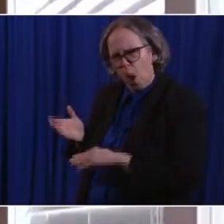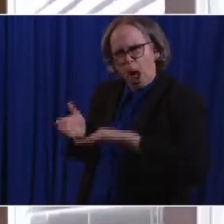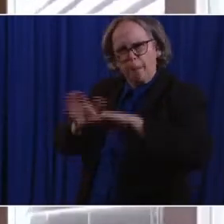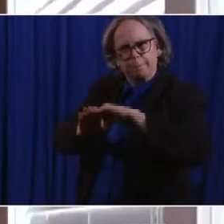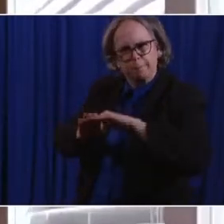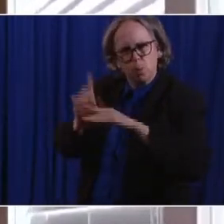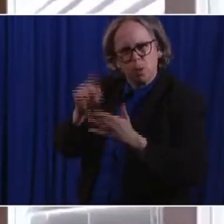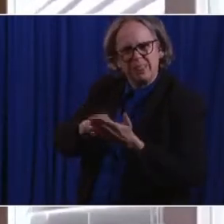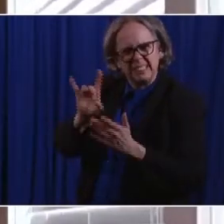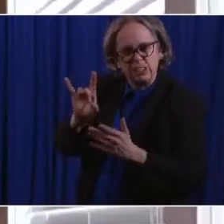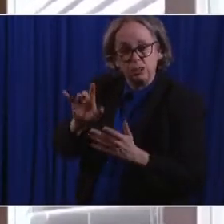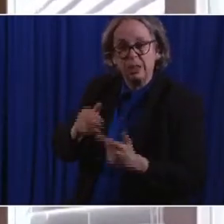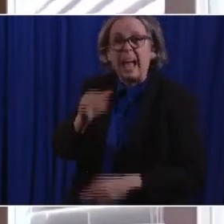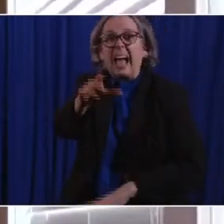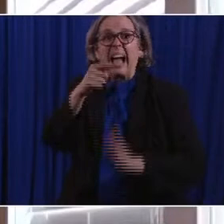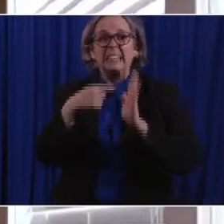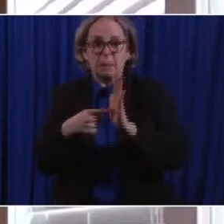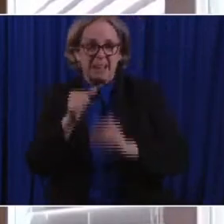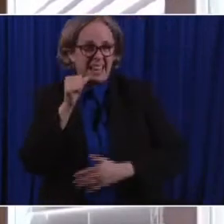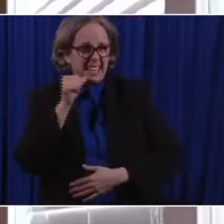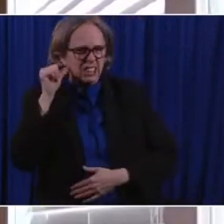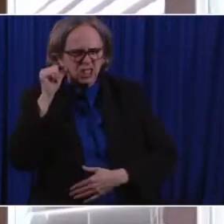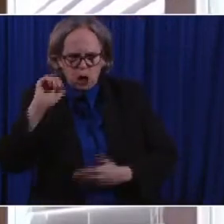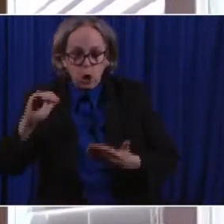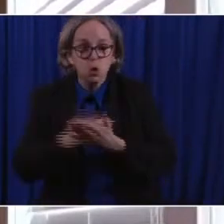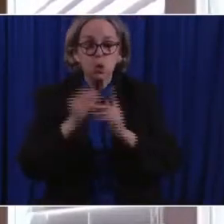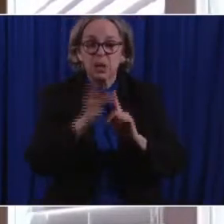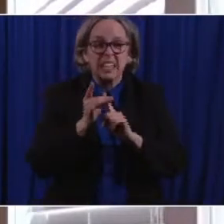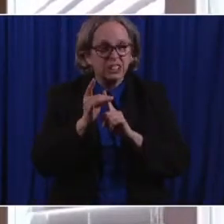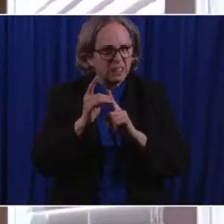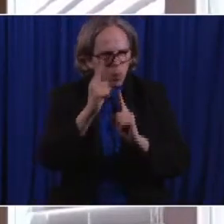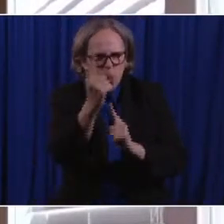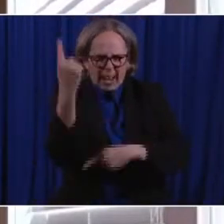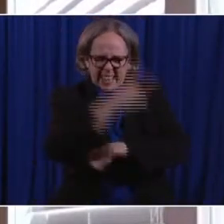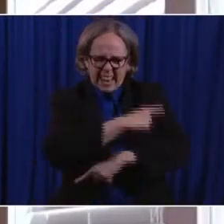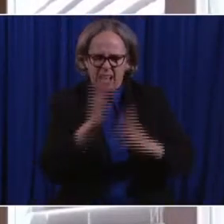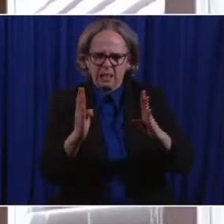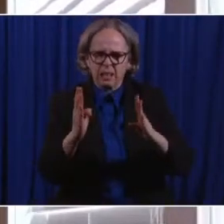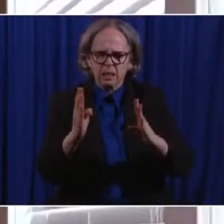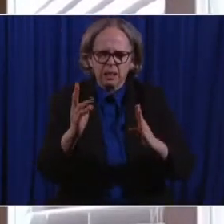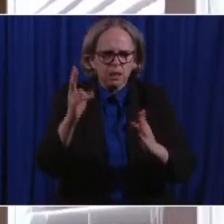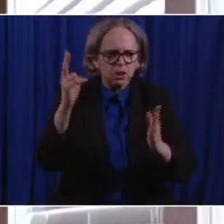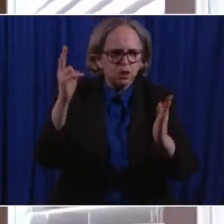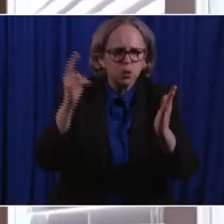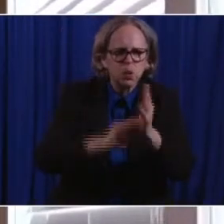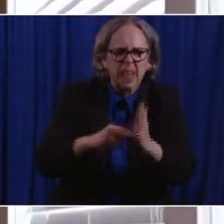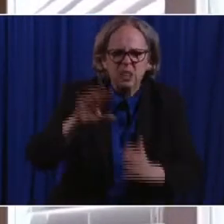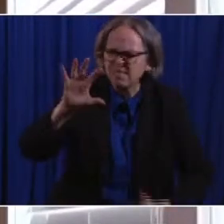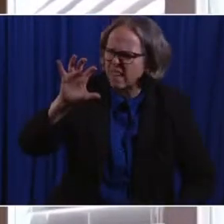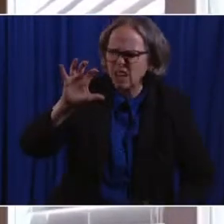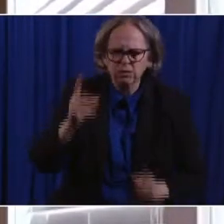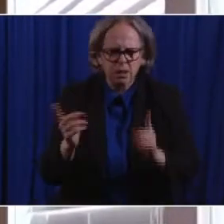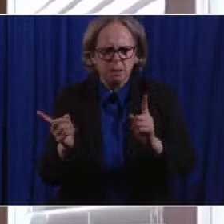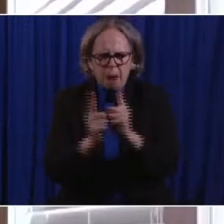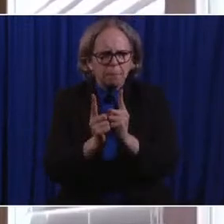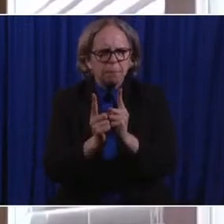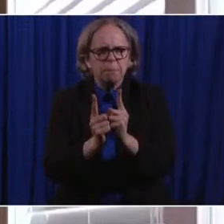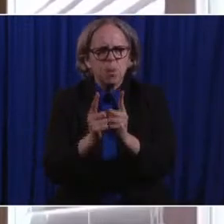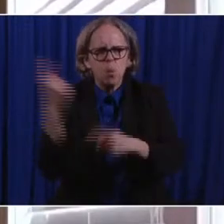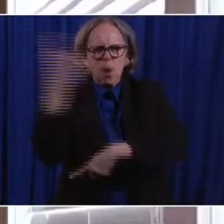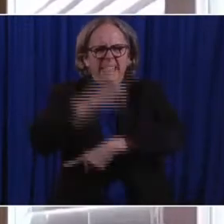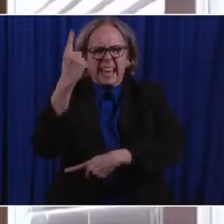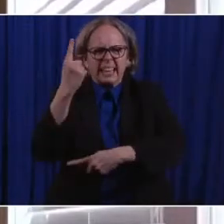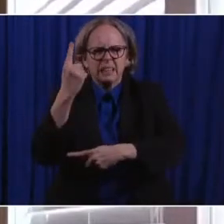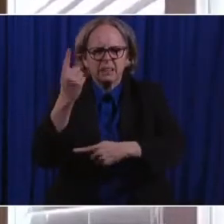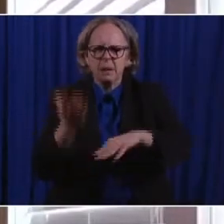almost 2,500 new cases. Now, not surprisingly, this has been accompanied by a rise in our